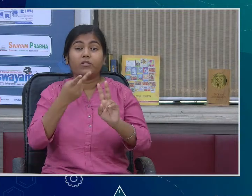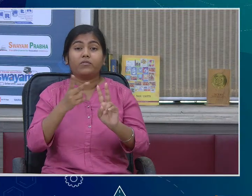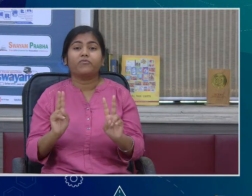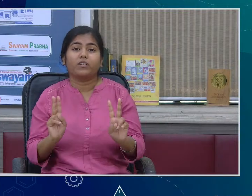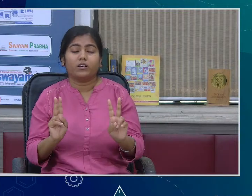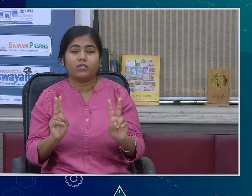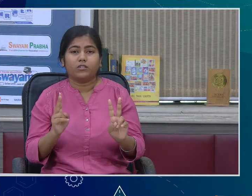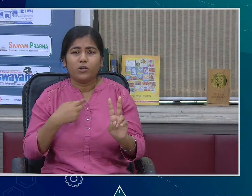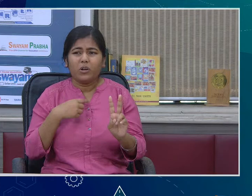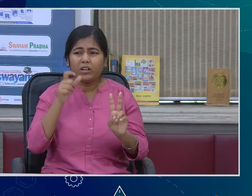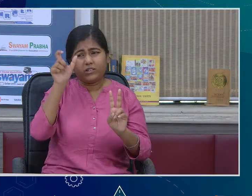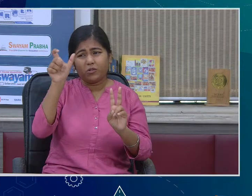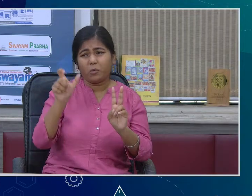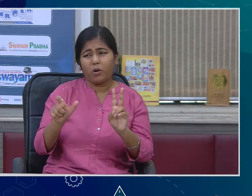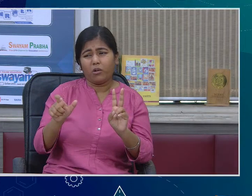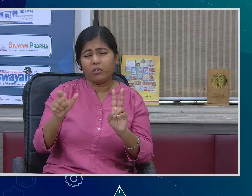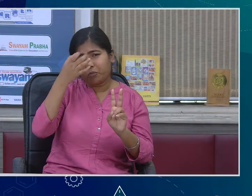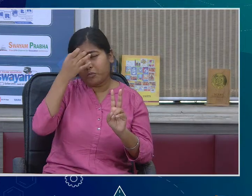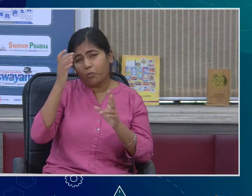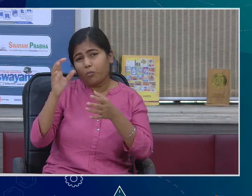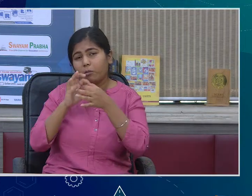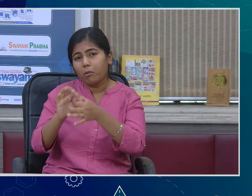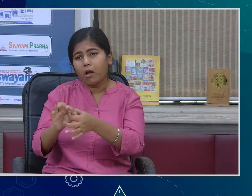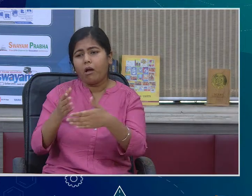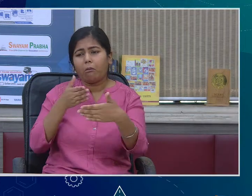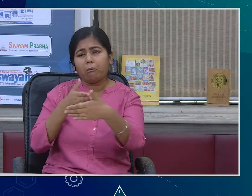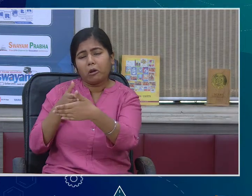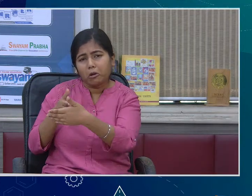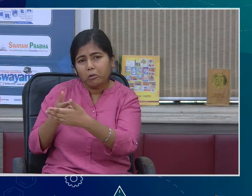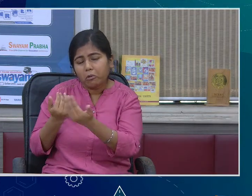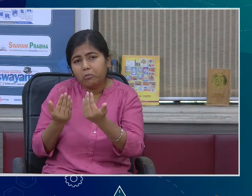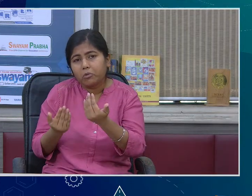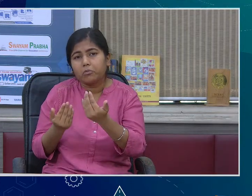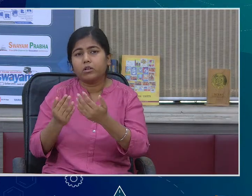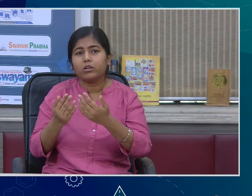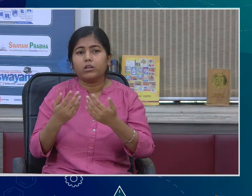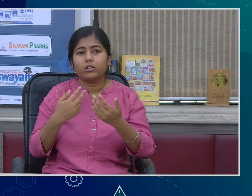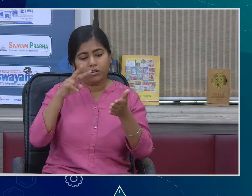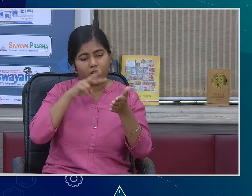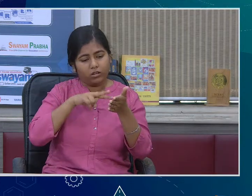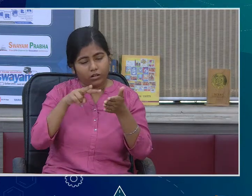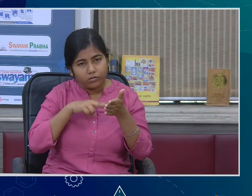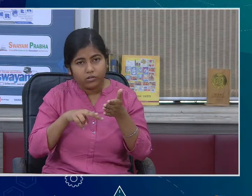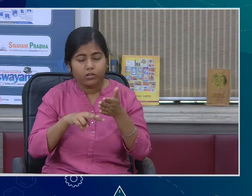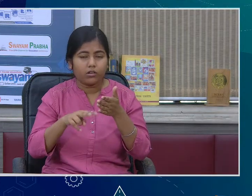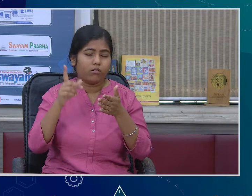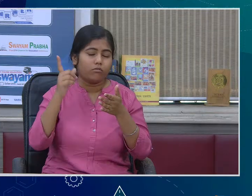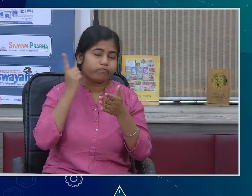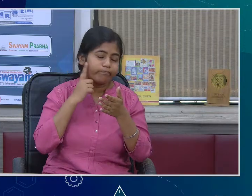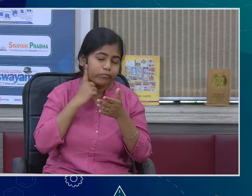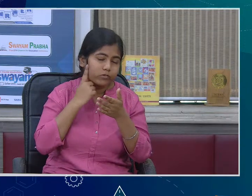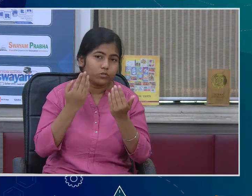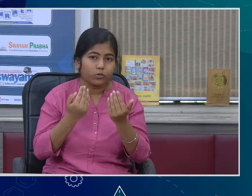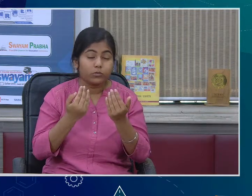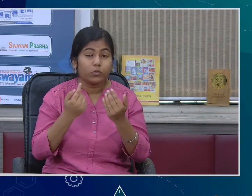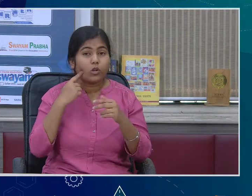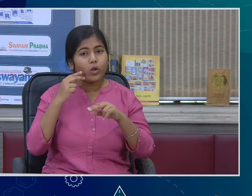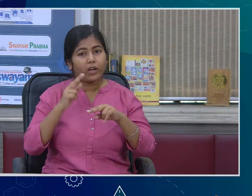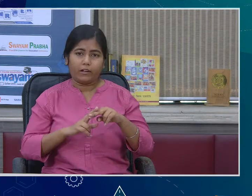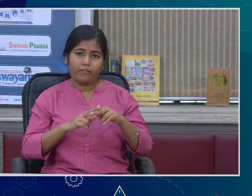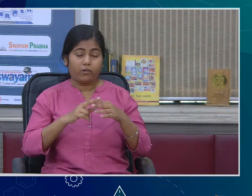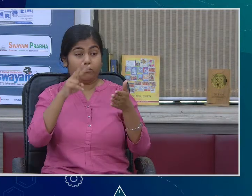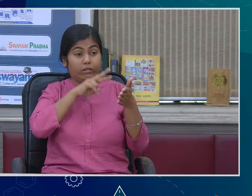vocabulary as they have limited access to text for reading and listening, right, Tanvi? So Right. reading out